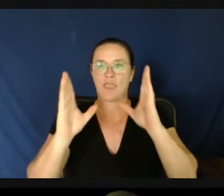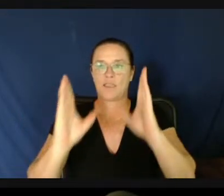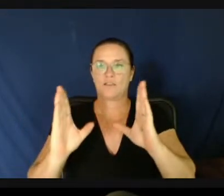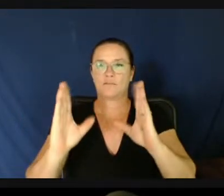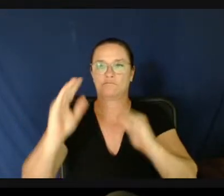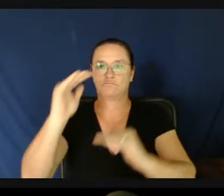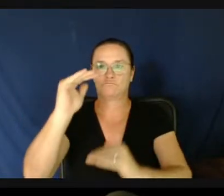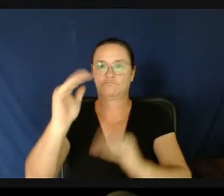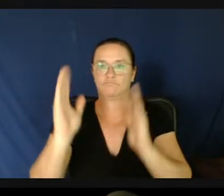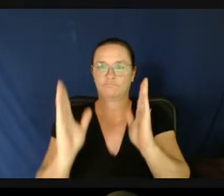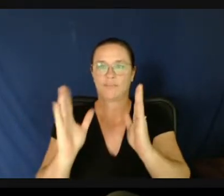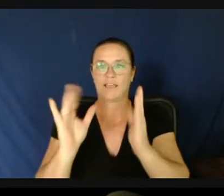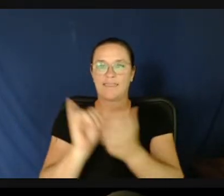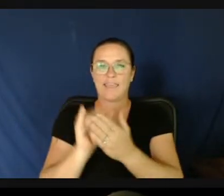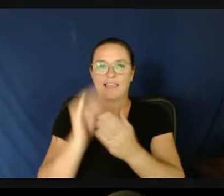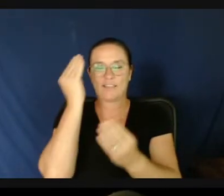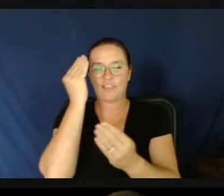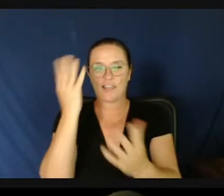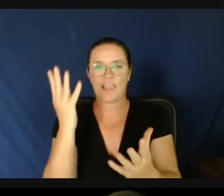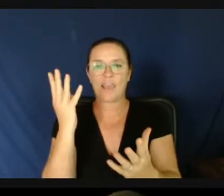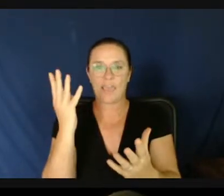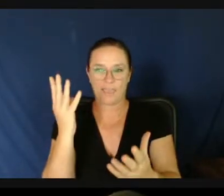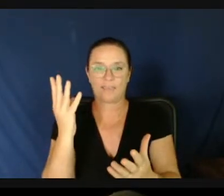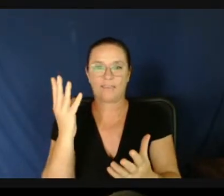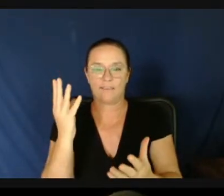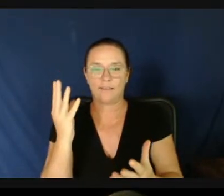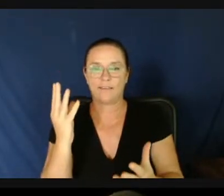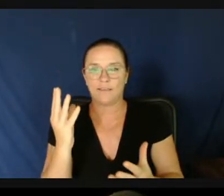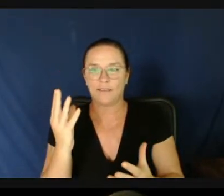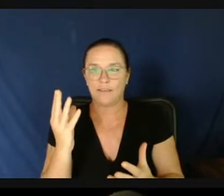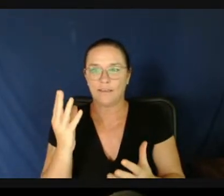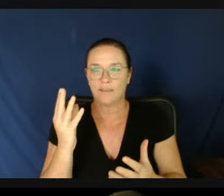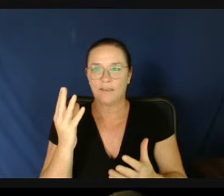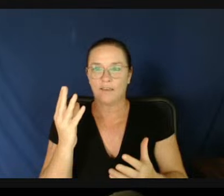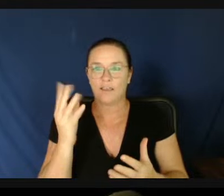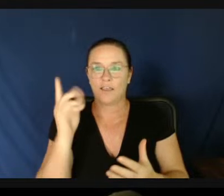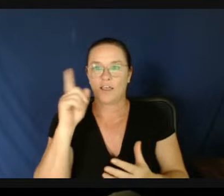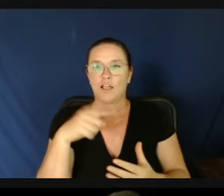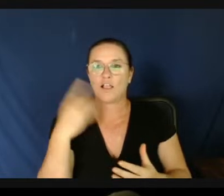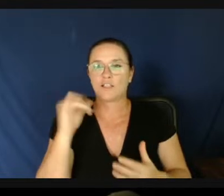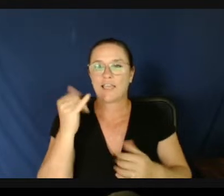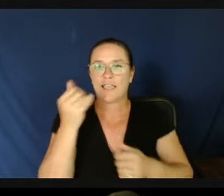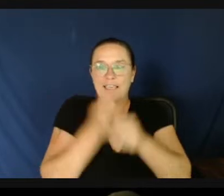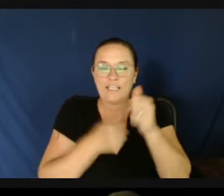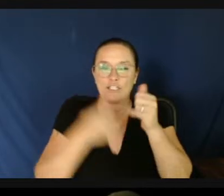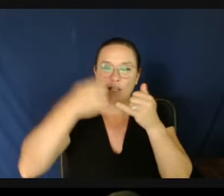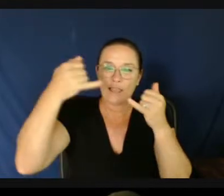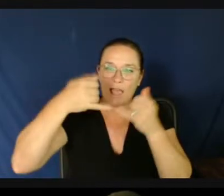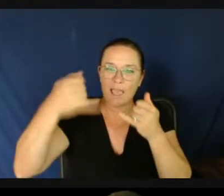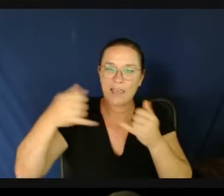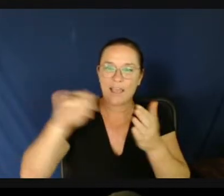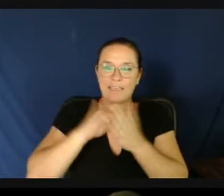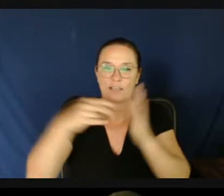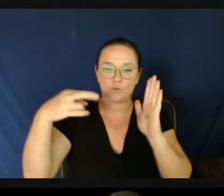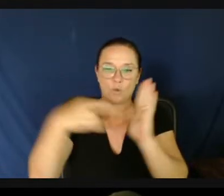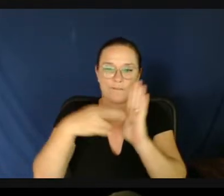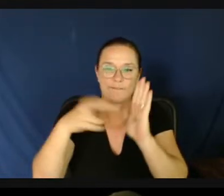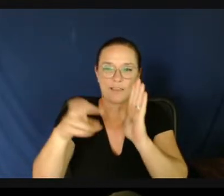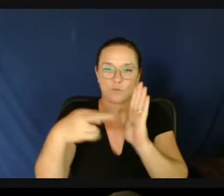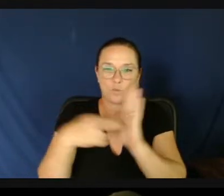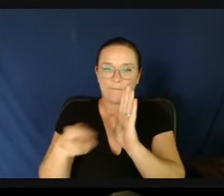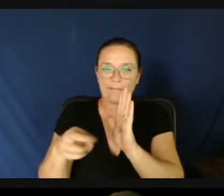right here is their data. And so it looks like a bunch of these lines. These are the reflectors of